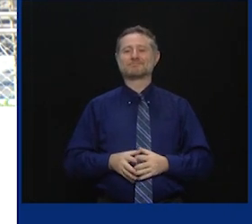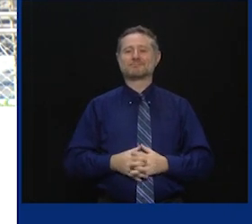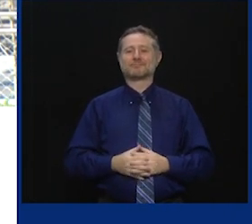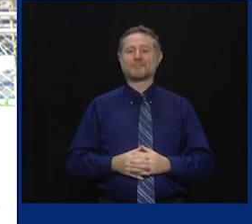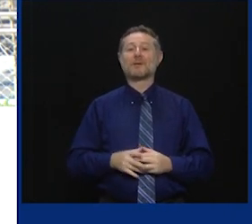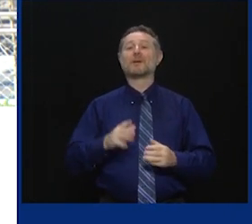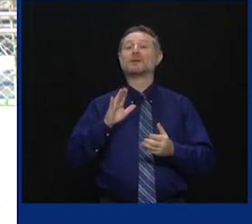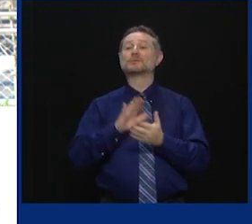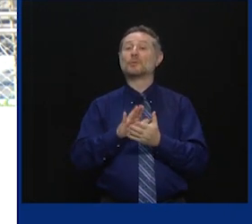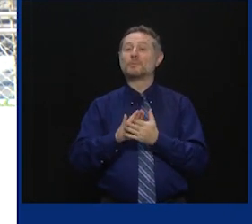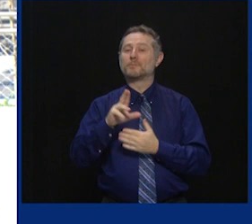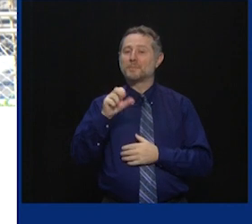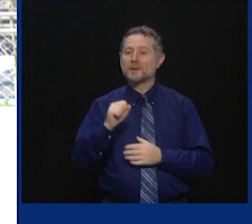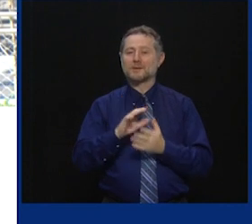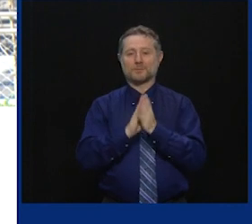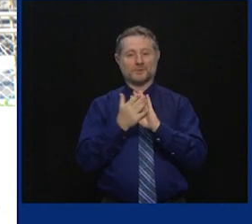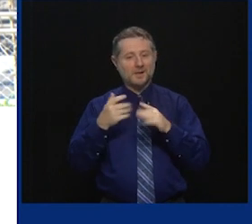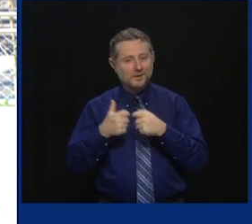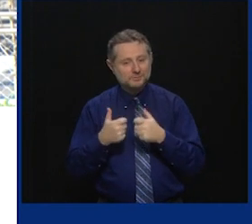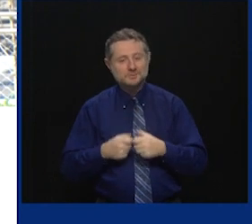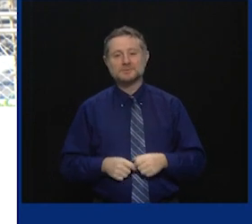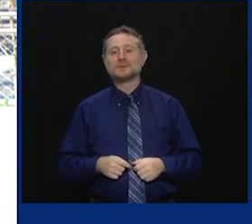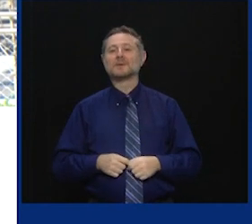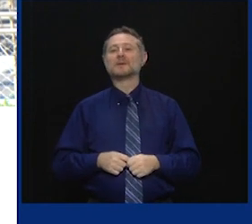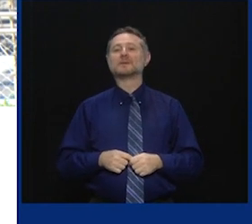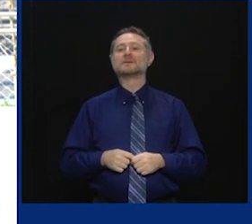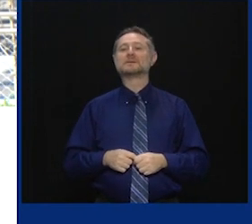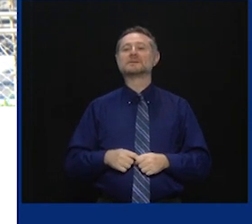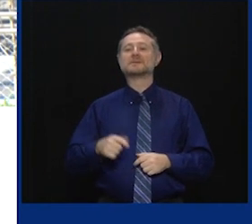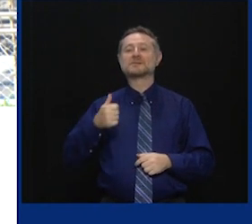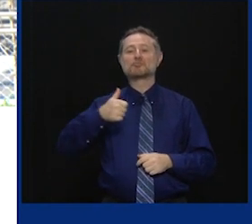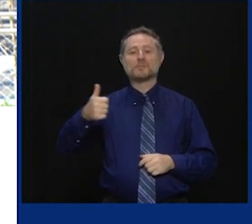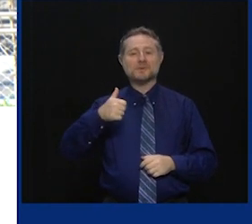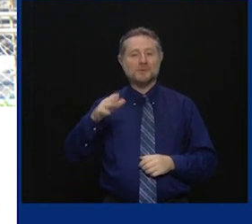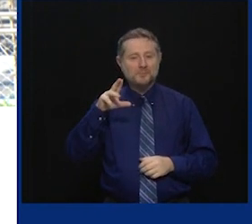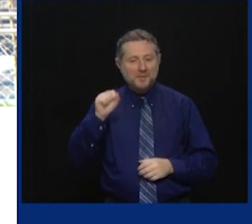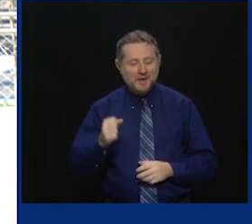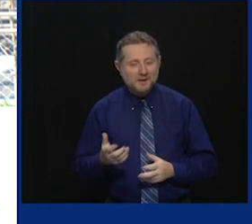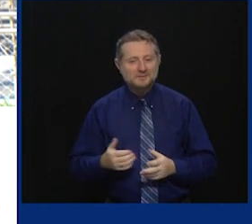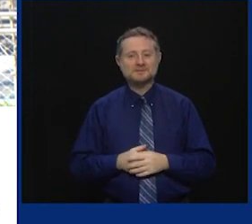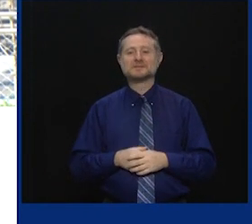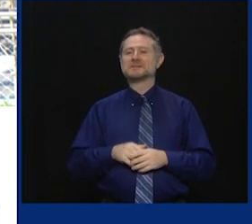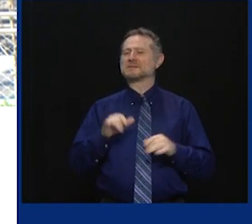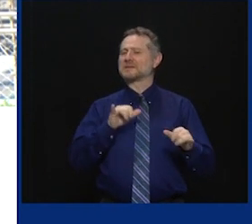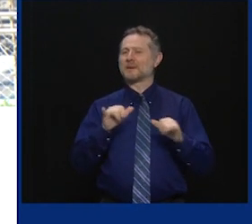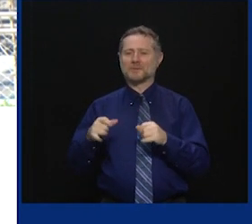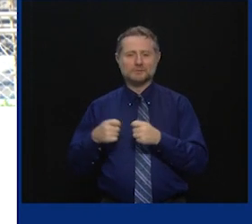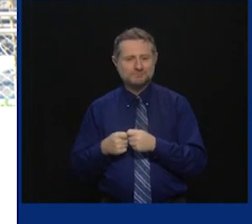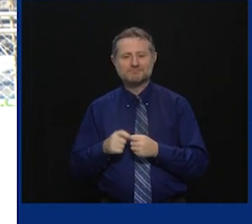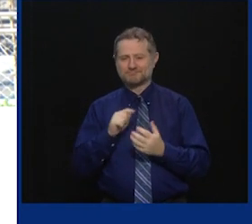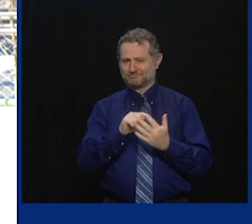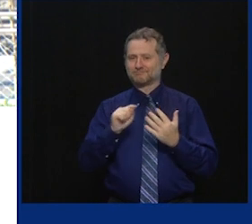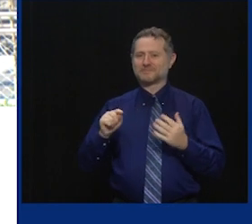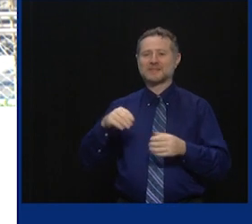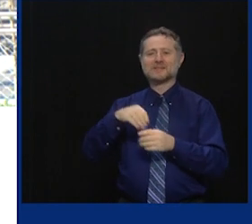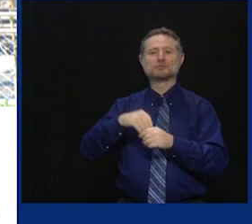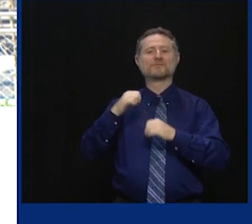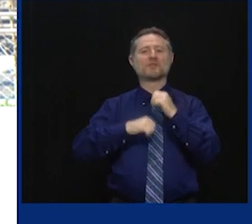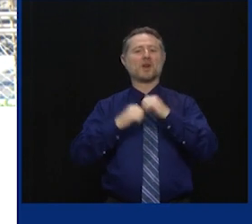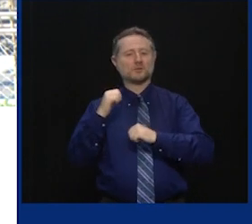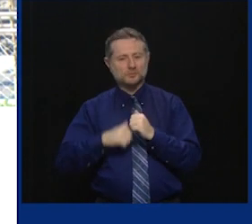and transit buses across the country. At the same time, it shores up infrastructure to the climate impacts we're facing